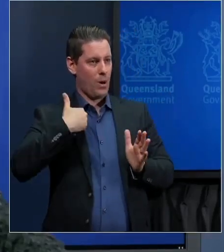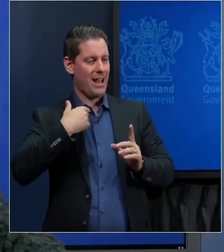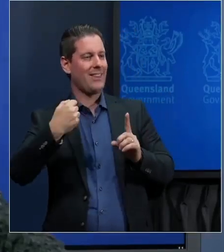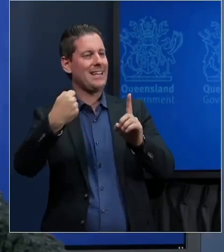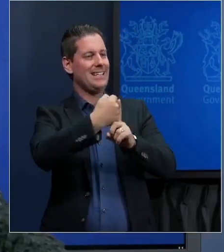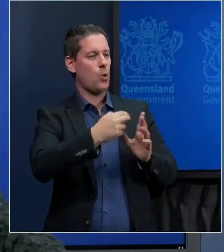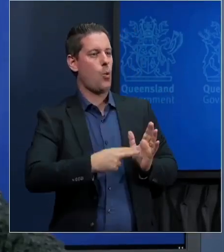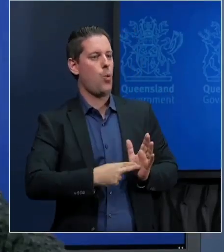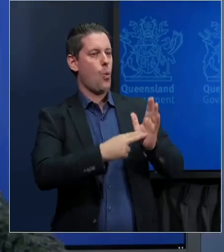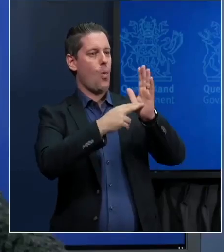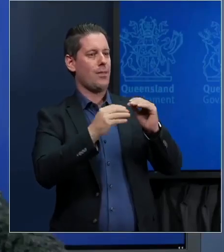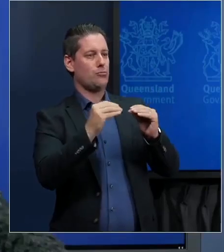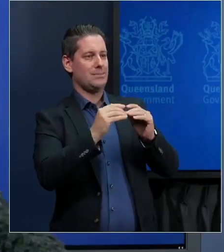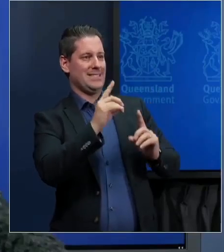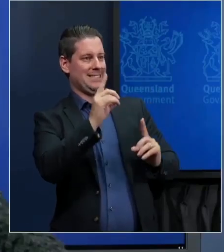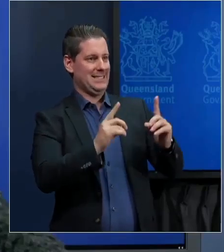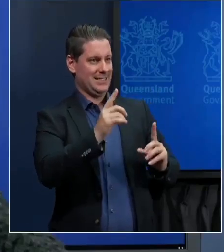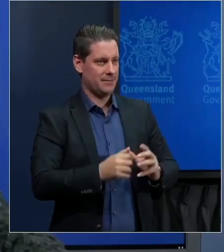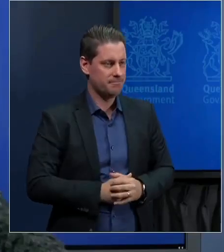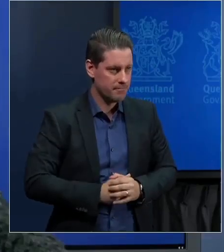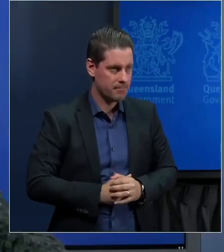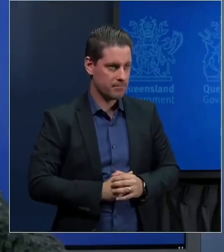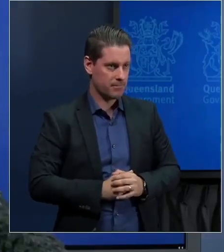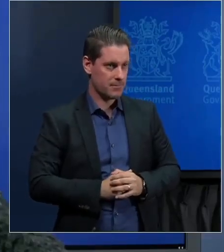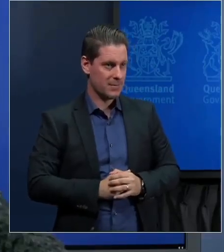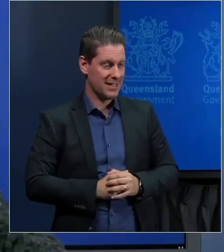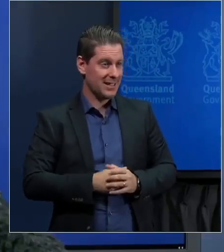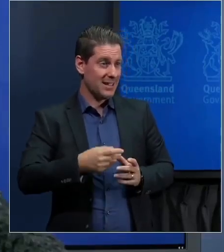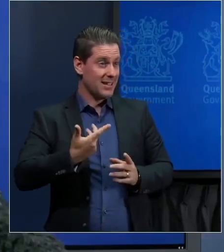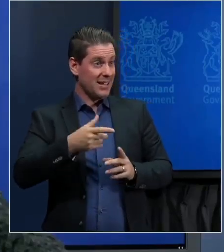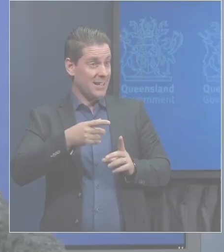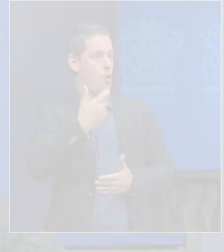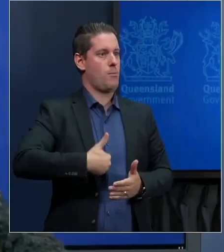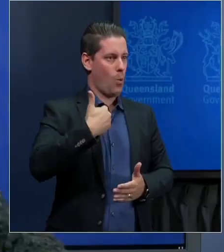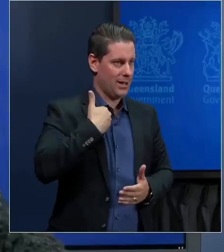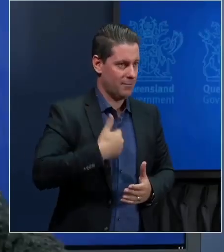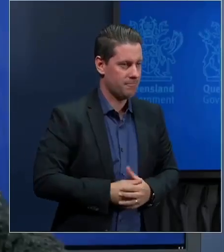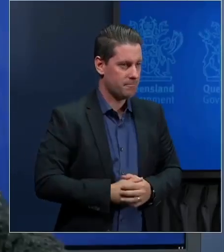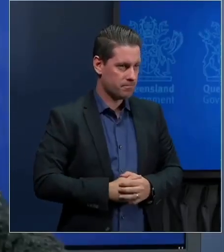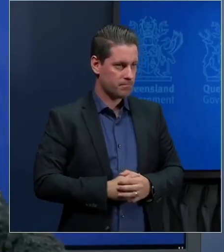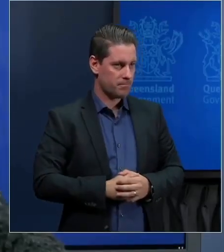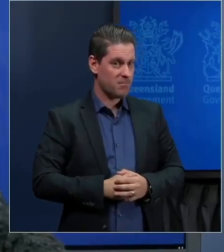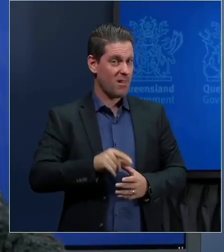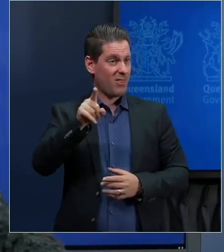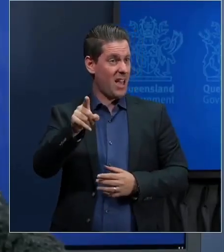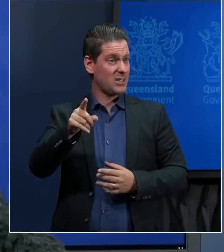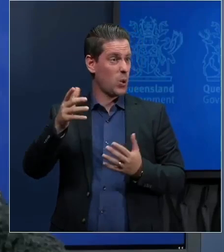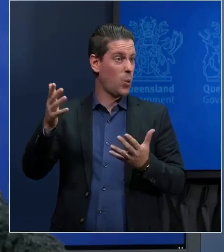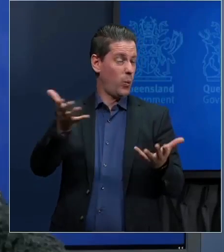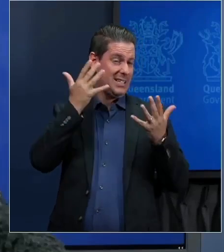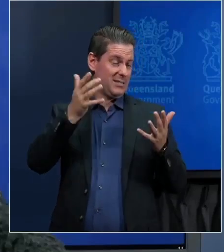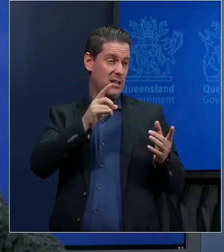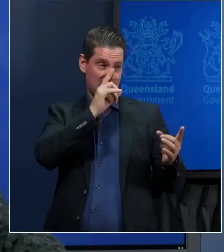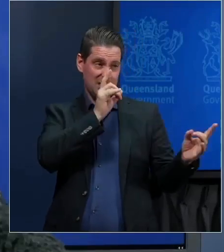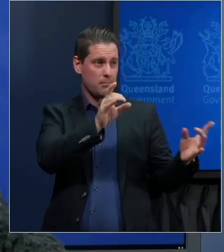CBD. It's important to note that the exact track is still uncertain, that destructive wind gusts up to